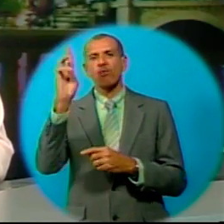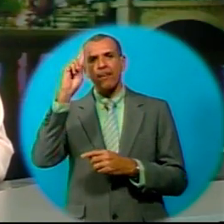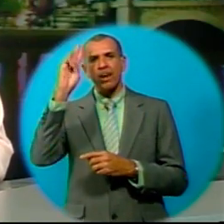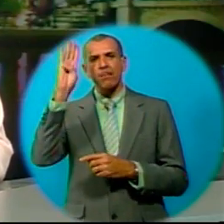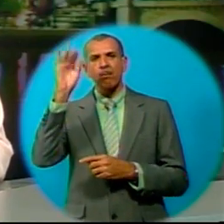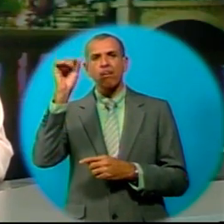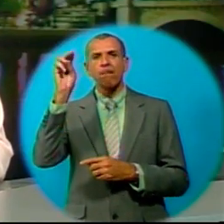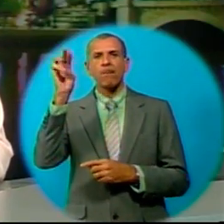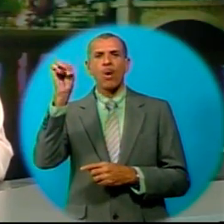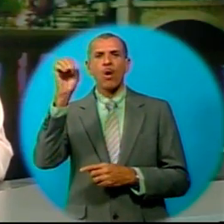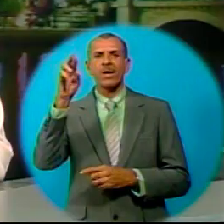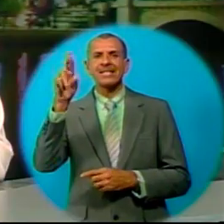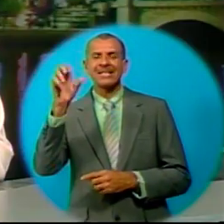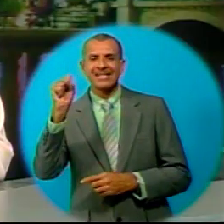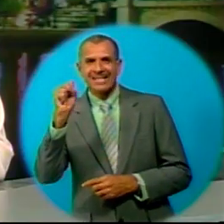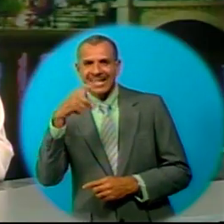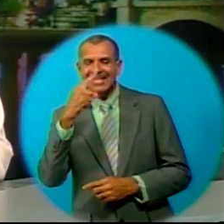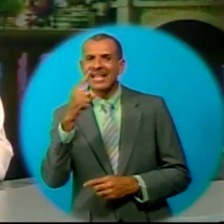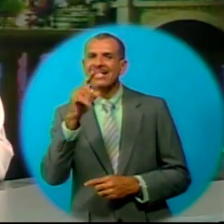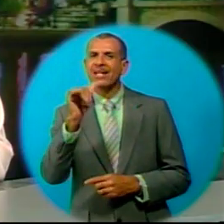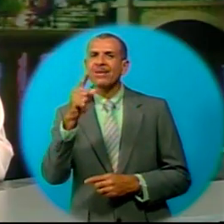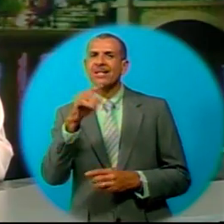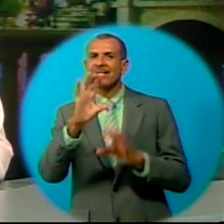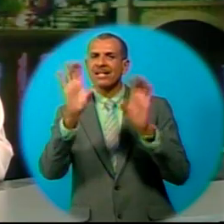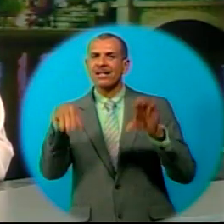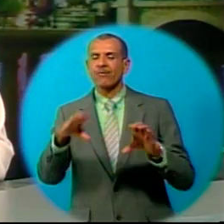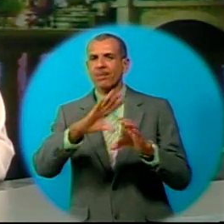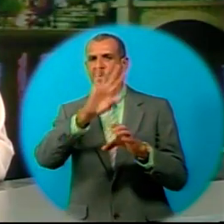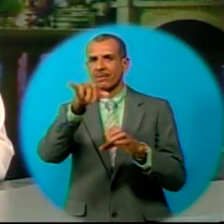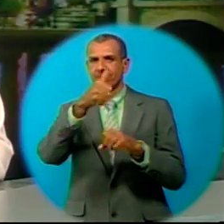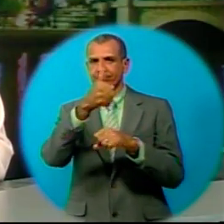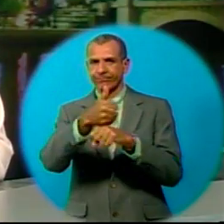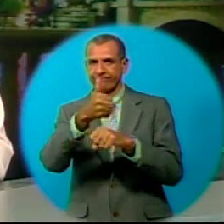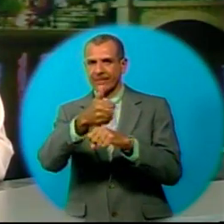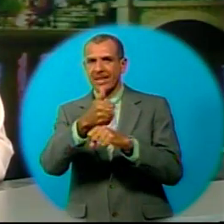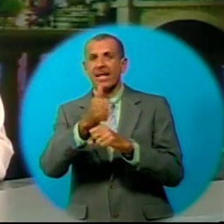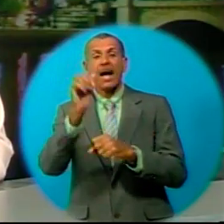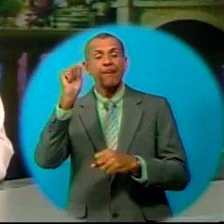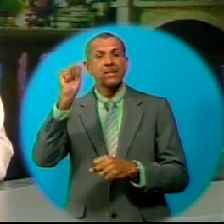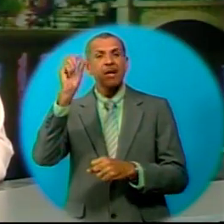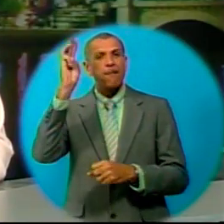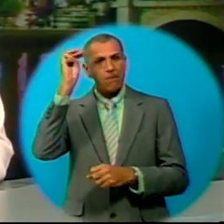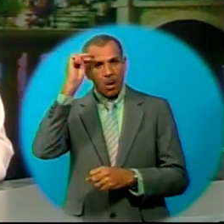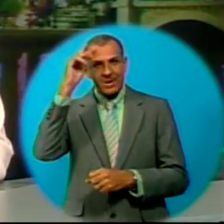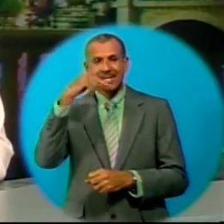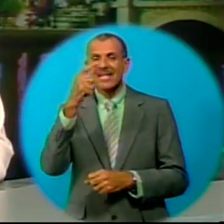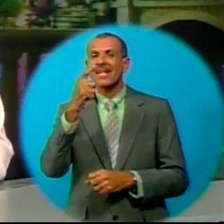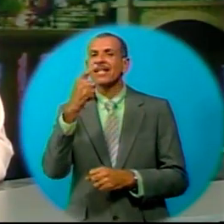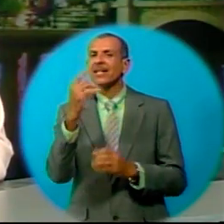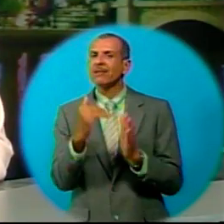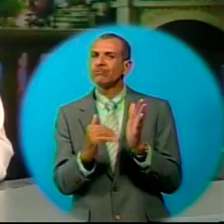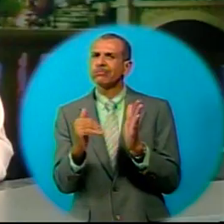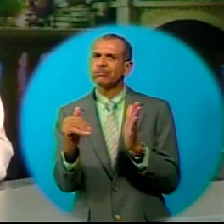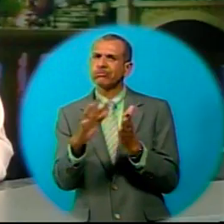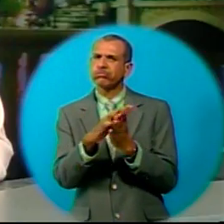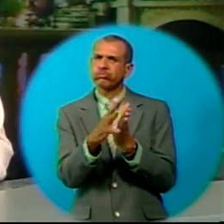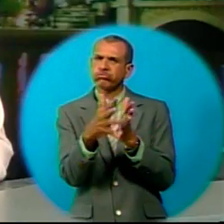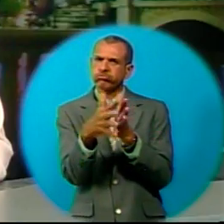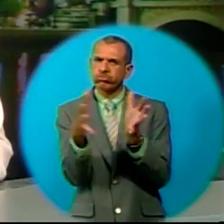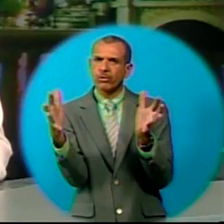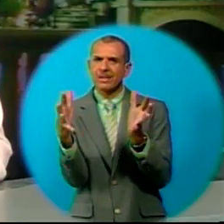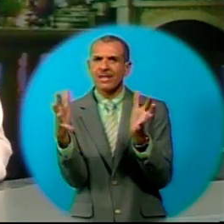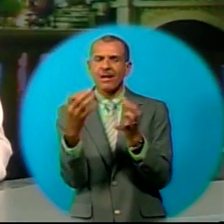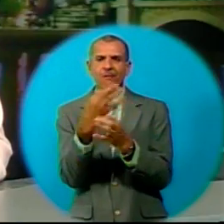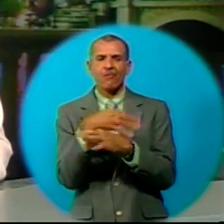is of the view that a CARICOM certificate plan needs to be implemented. Ambassador Morris says as there is an increase in free movement, the